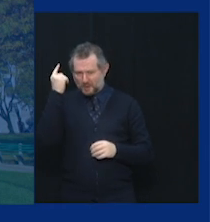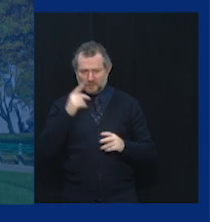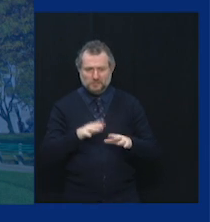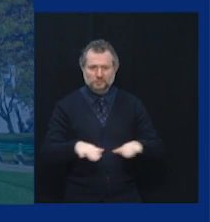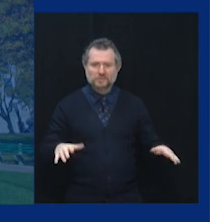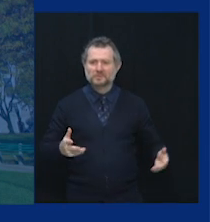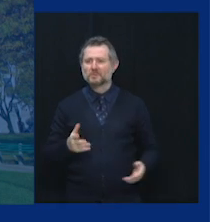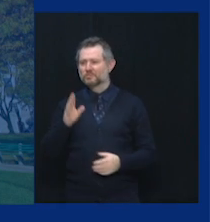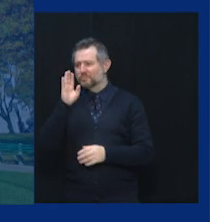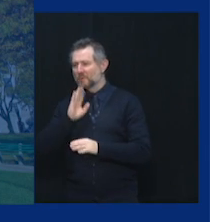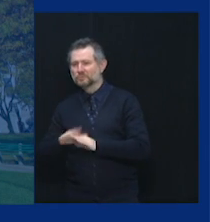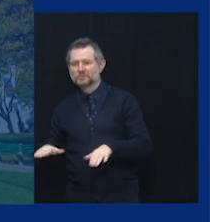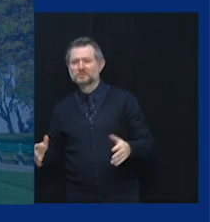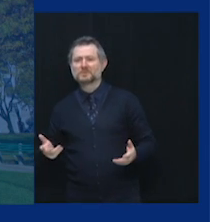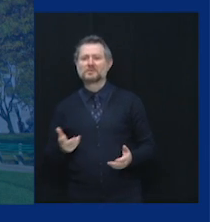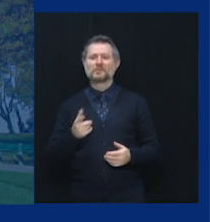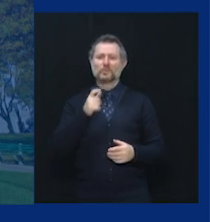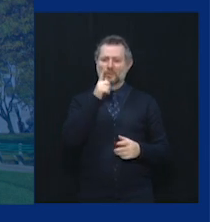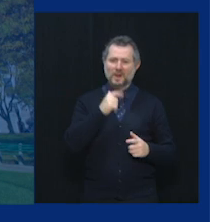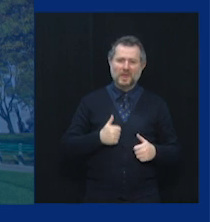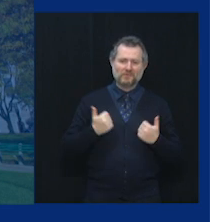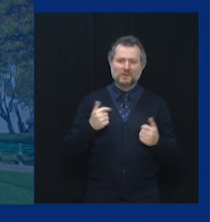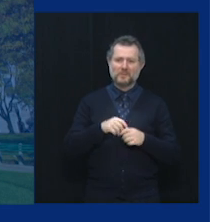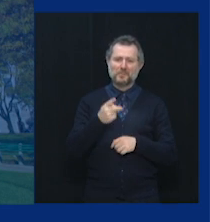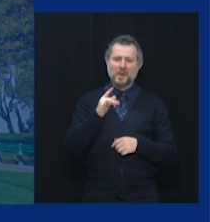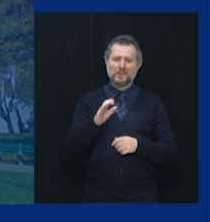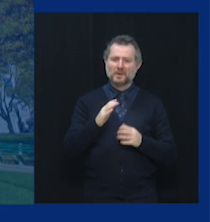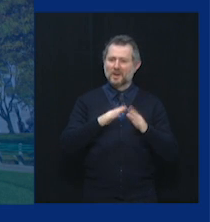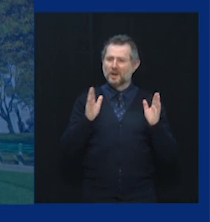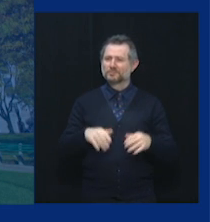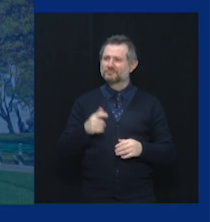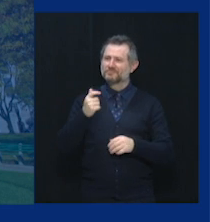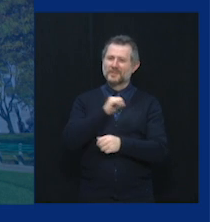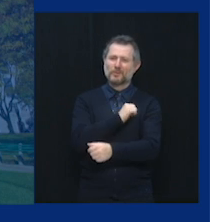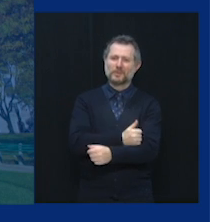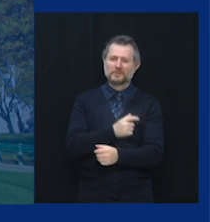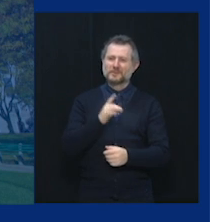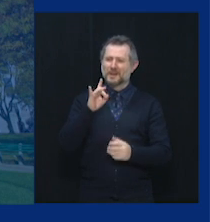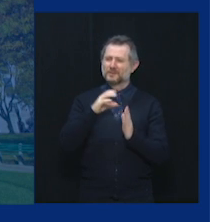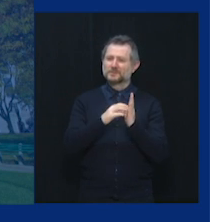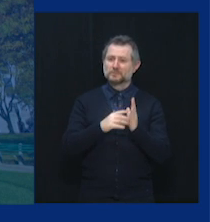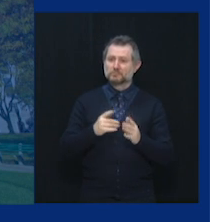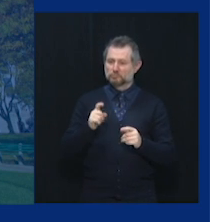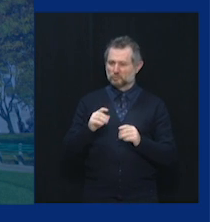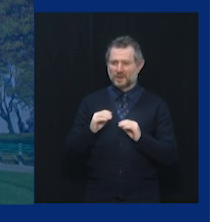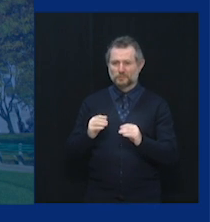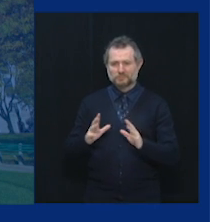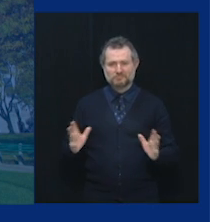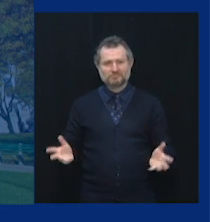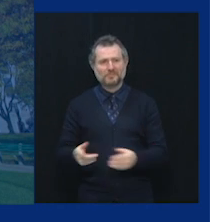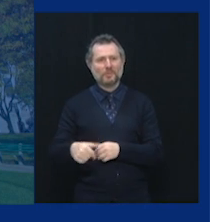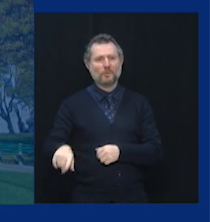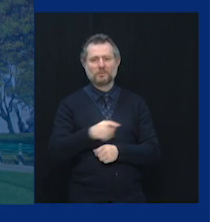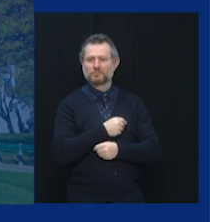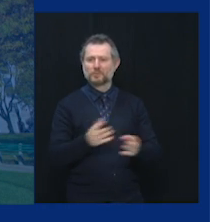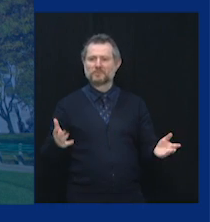housing. And education is supposed to be for everyone. So that's in the budget also.